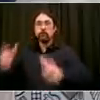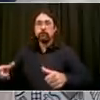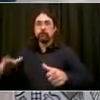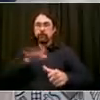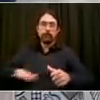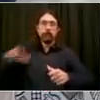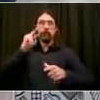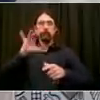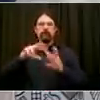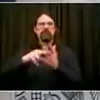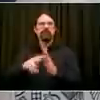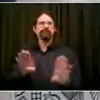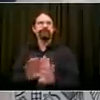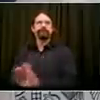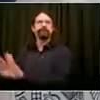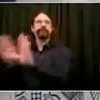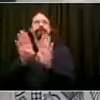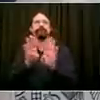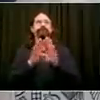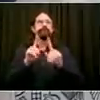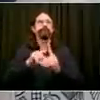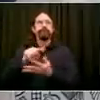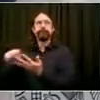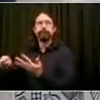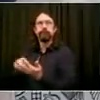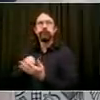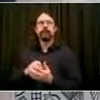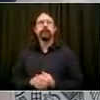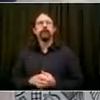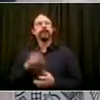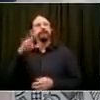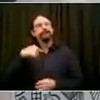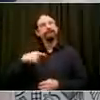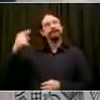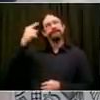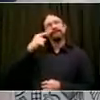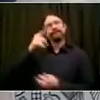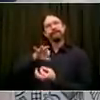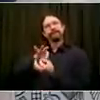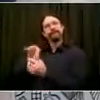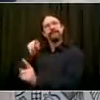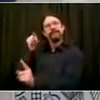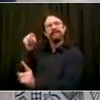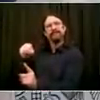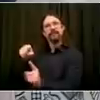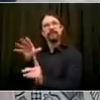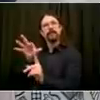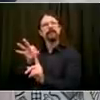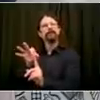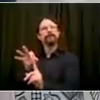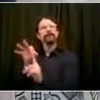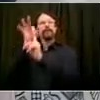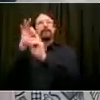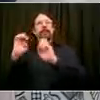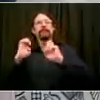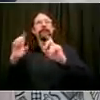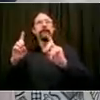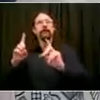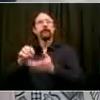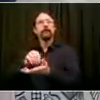feasible? A very important question, Ravain. Thank you for that. This is one of the topics we're going to be talking with all the stakeholders and with the